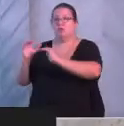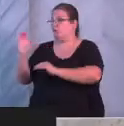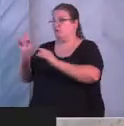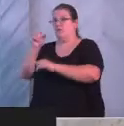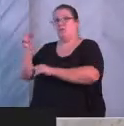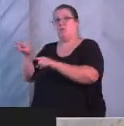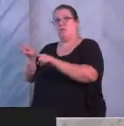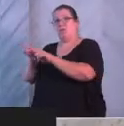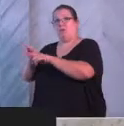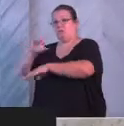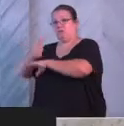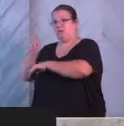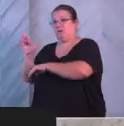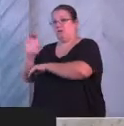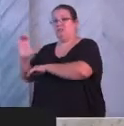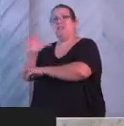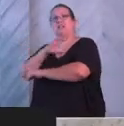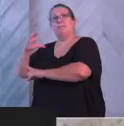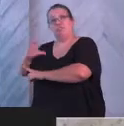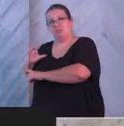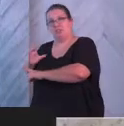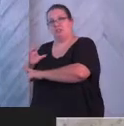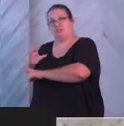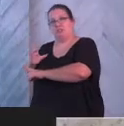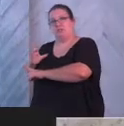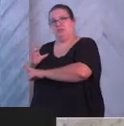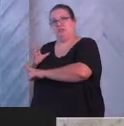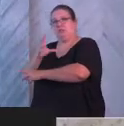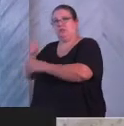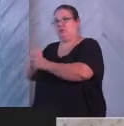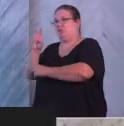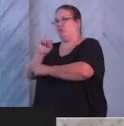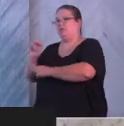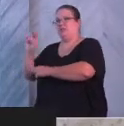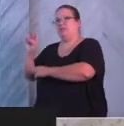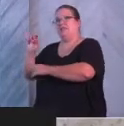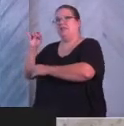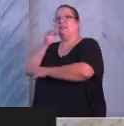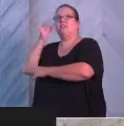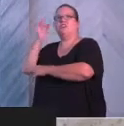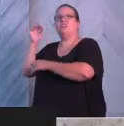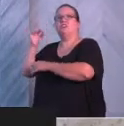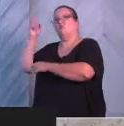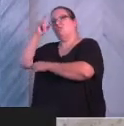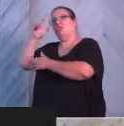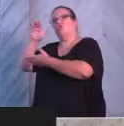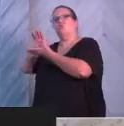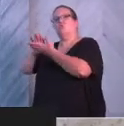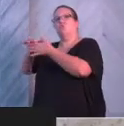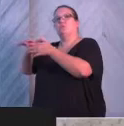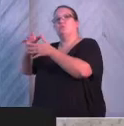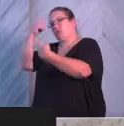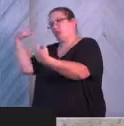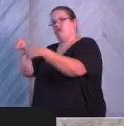also created the Truth and Reconciliation Commission as part of the 2007 Indian Residential School Settlement Agreement, which recognized that the